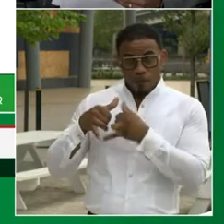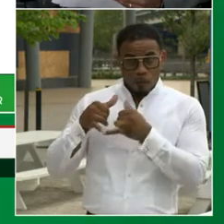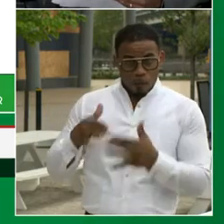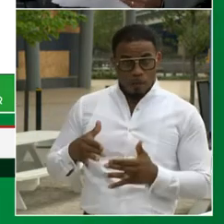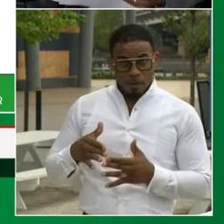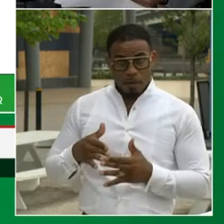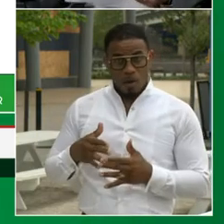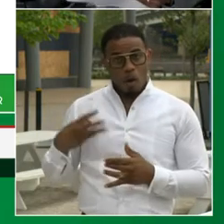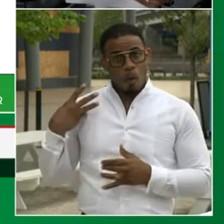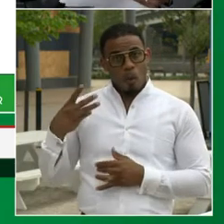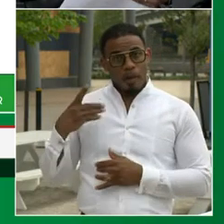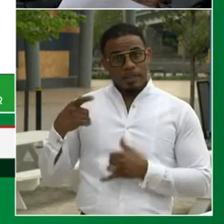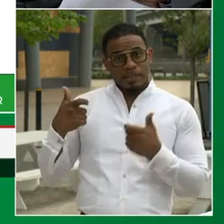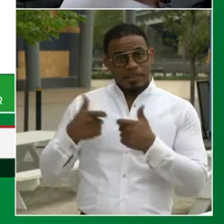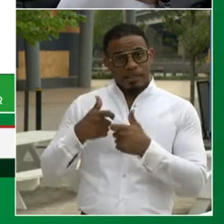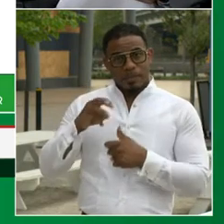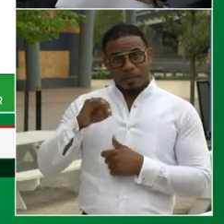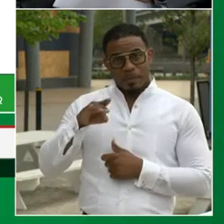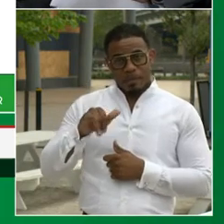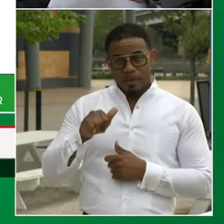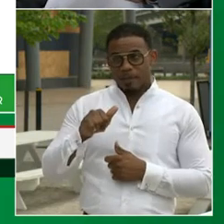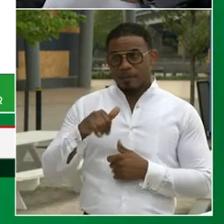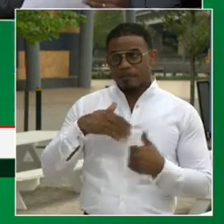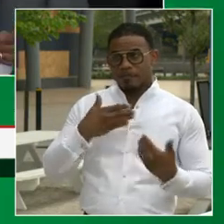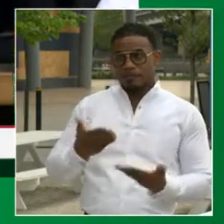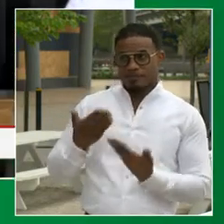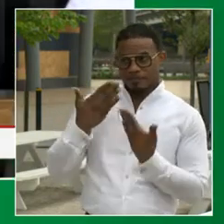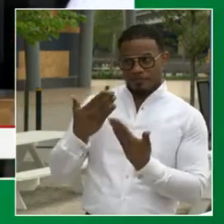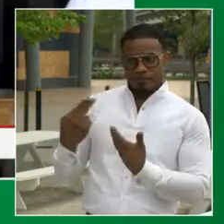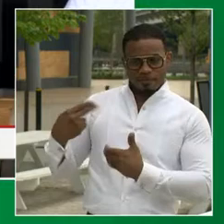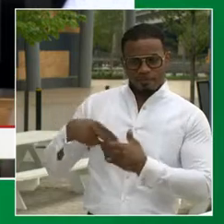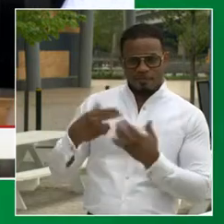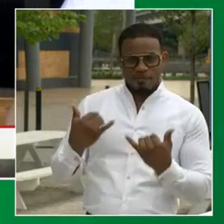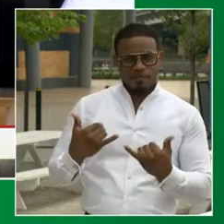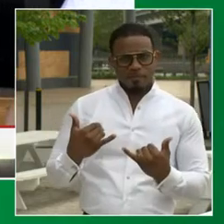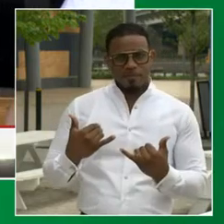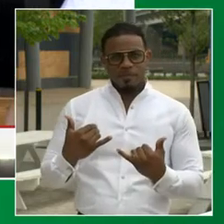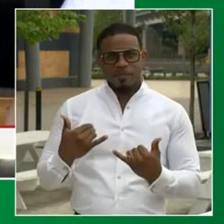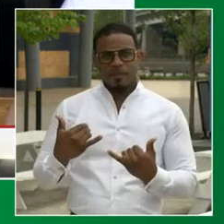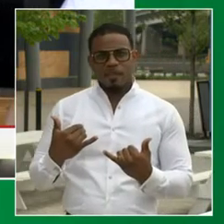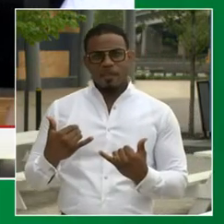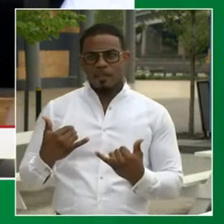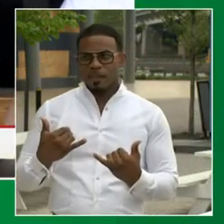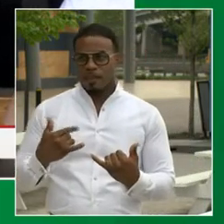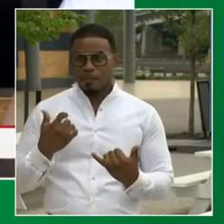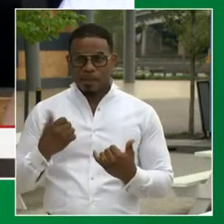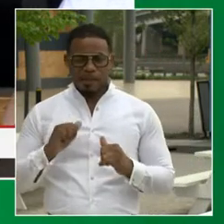awardees, Washington Digital Media, Ricardo Villalba, who is joining us today. And will